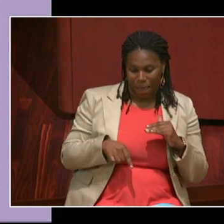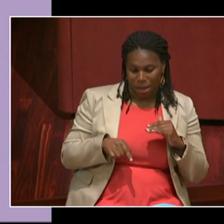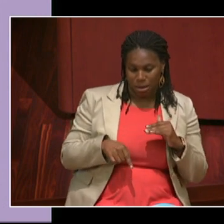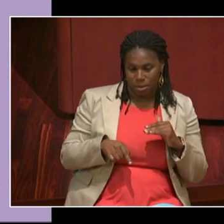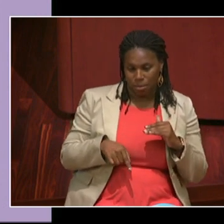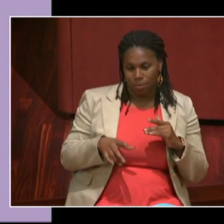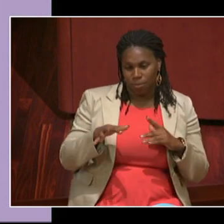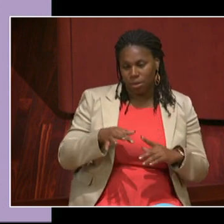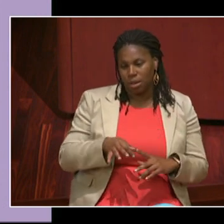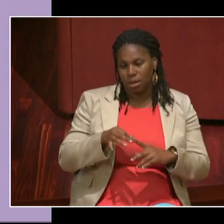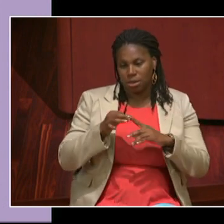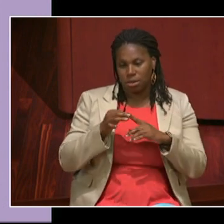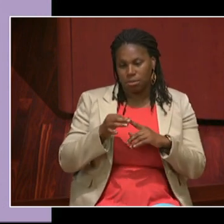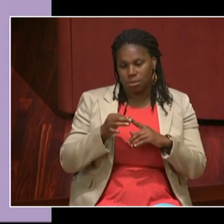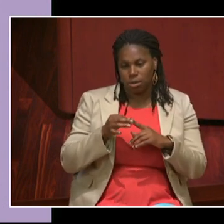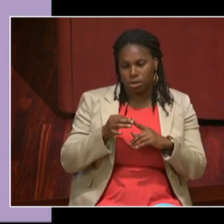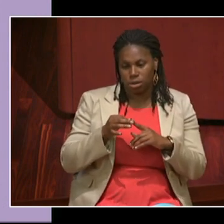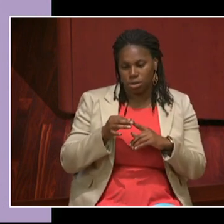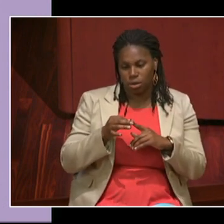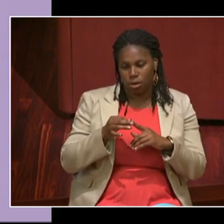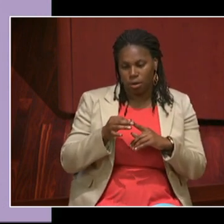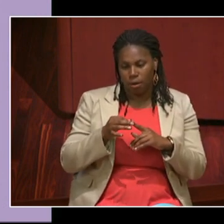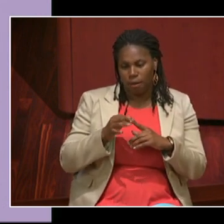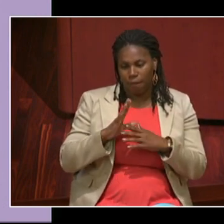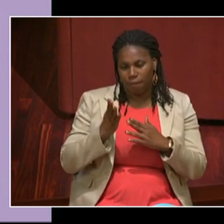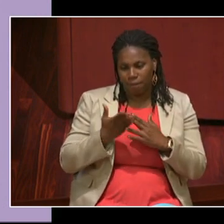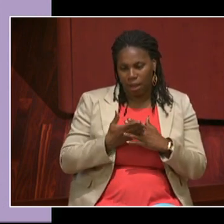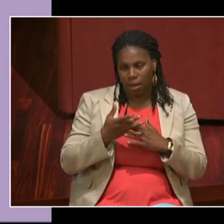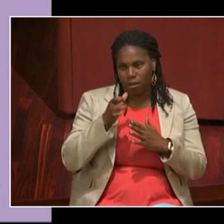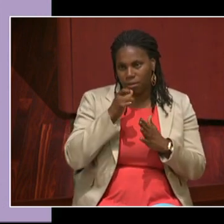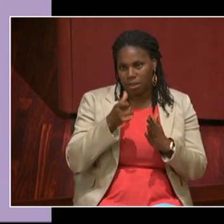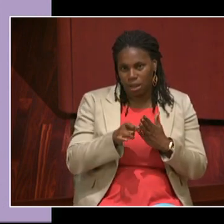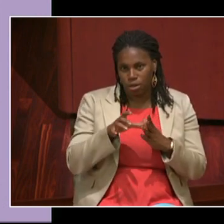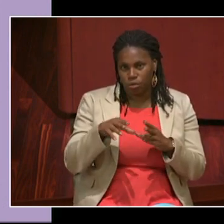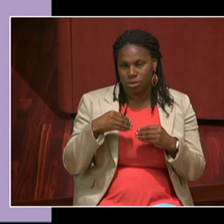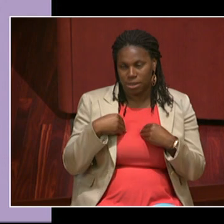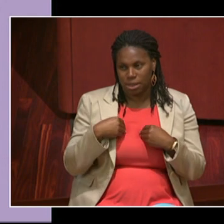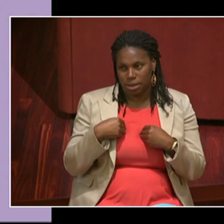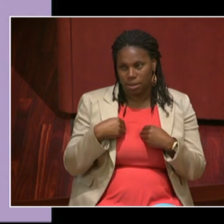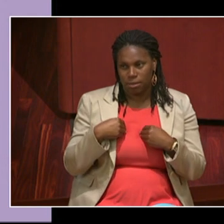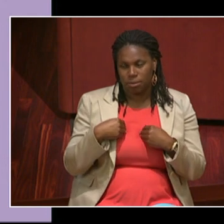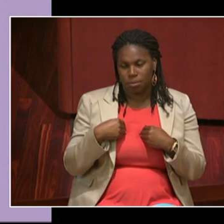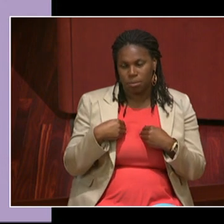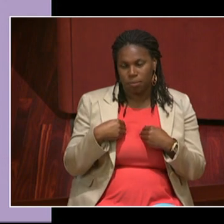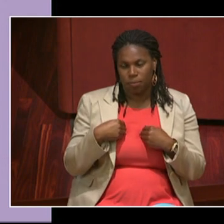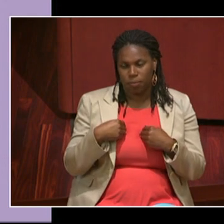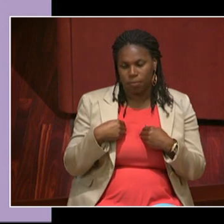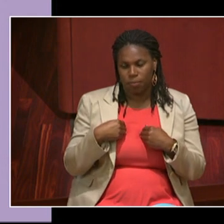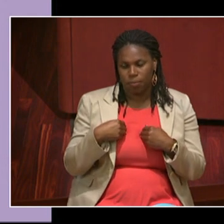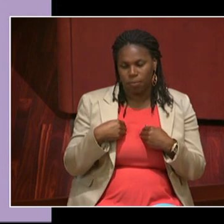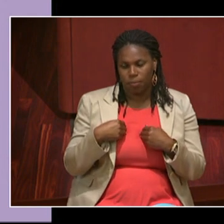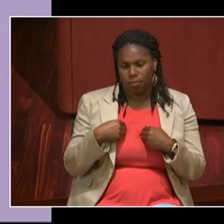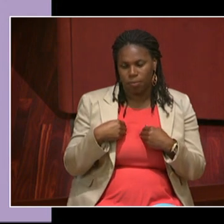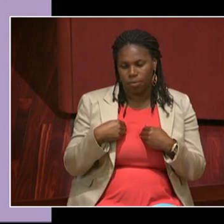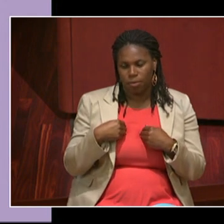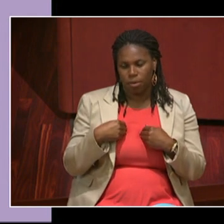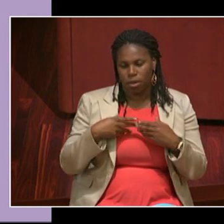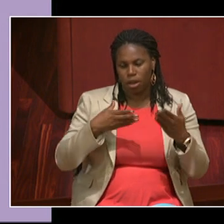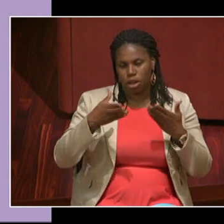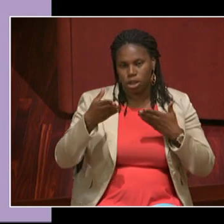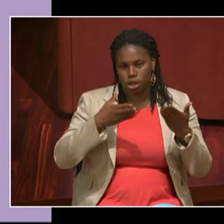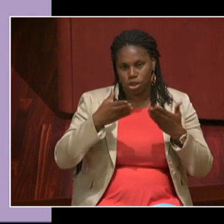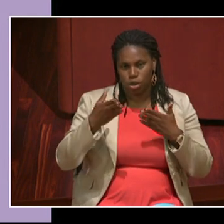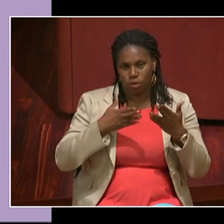a special file of letters received. There's a service file of